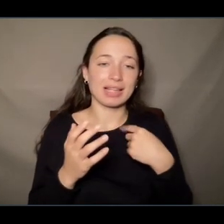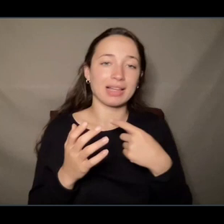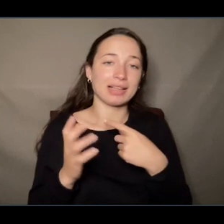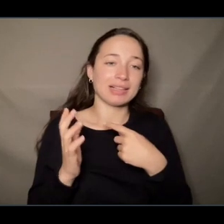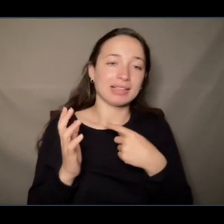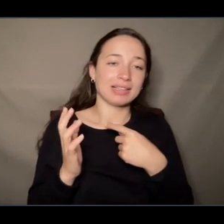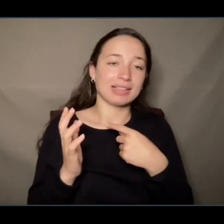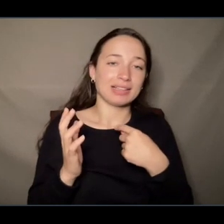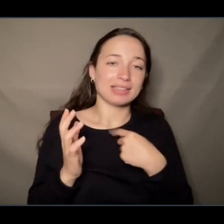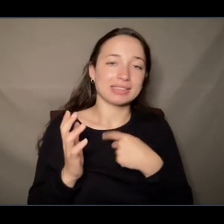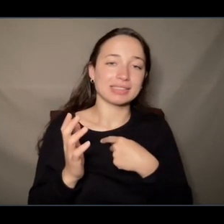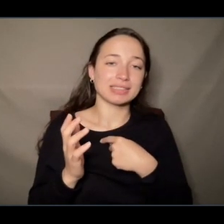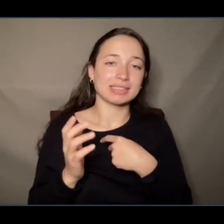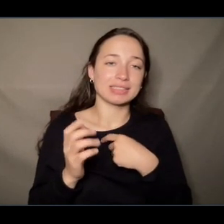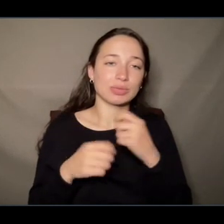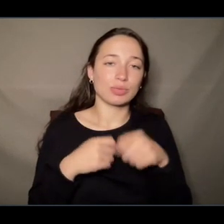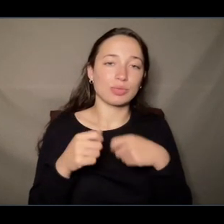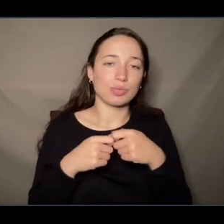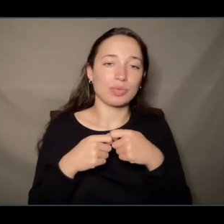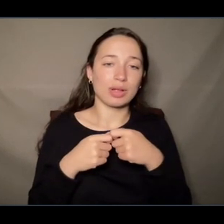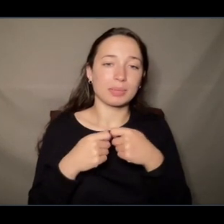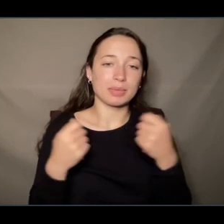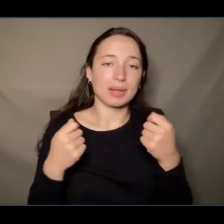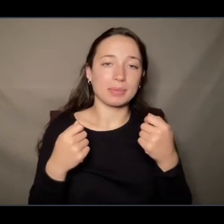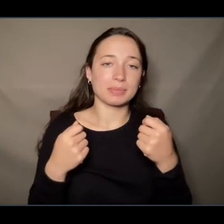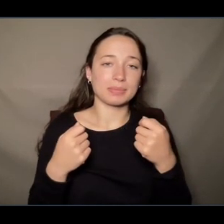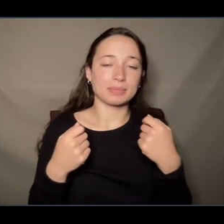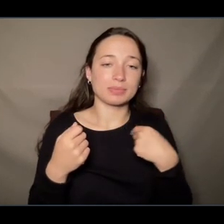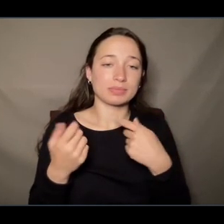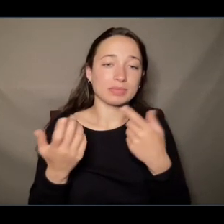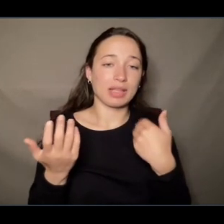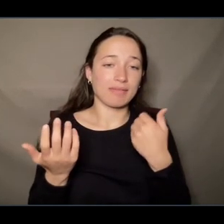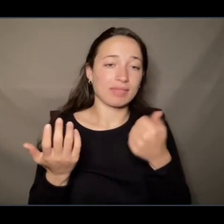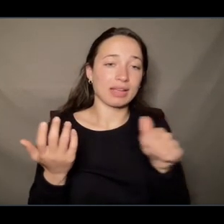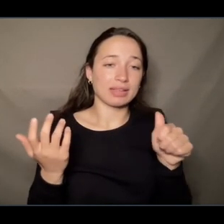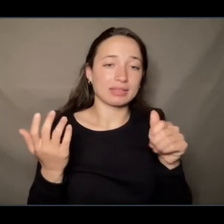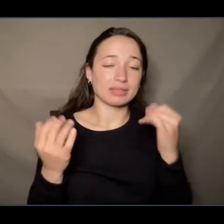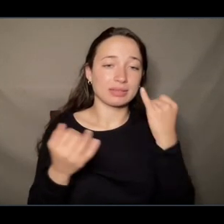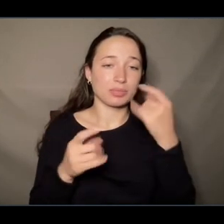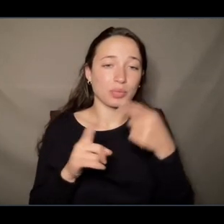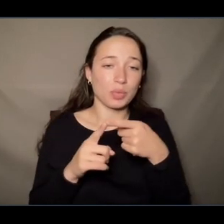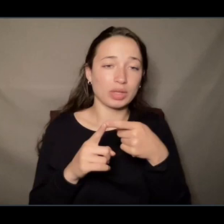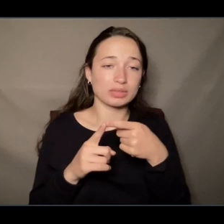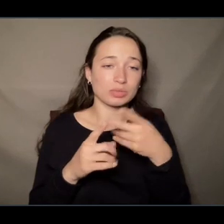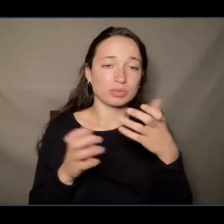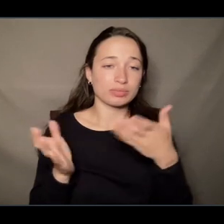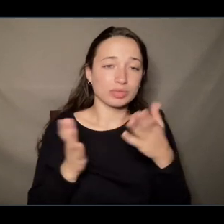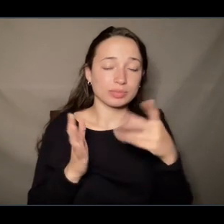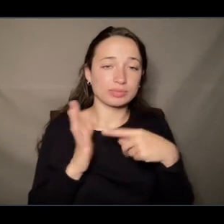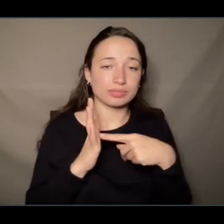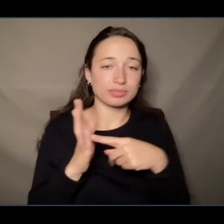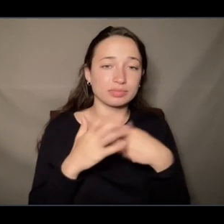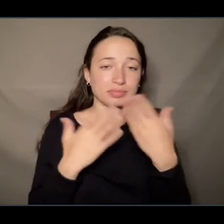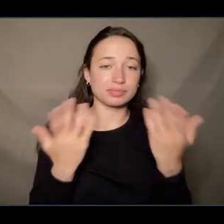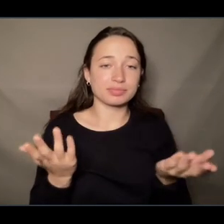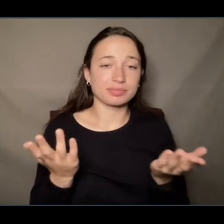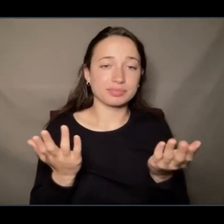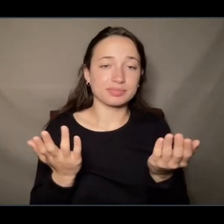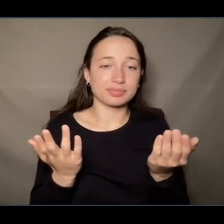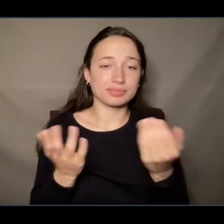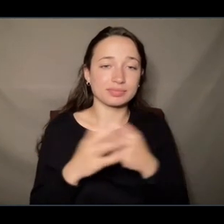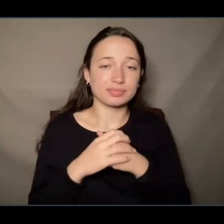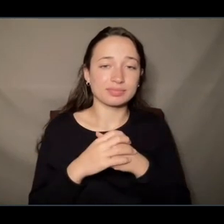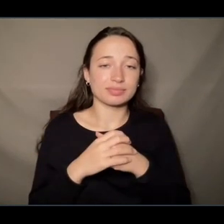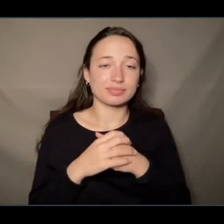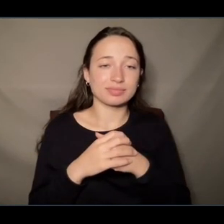Yeah, really. So as we wrap up, are there any more points that either of you ladies would like to bring